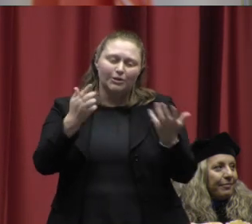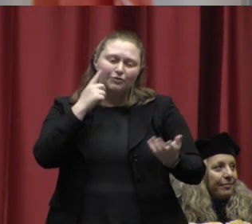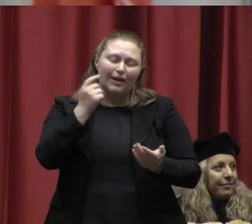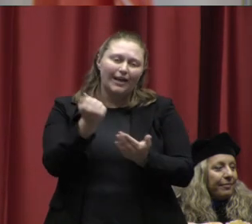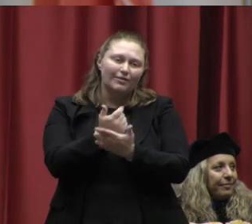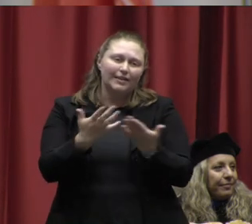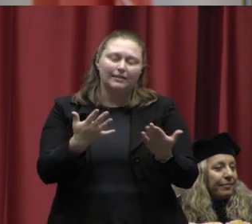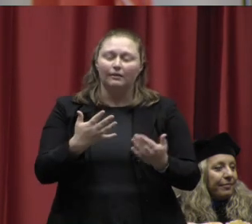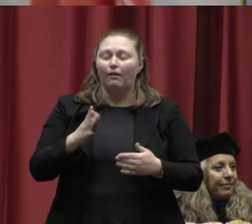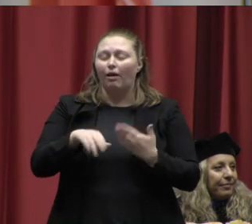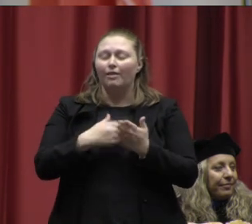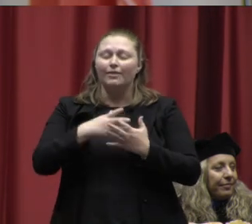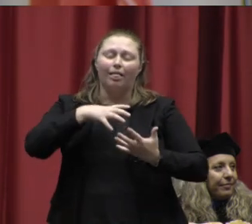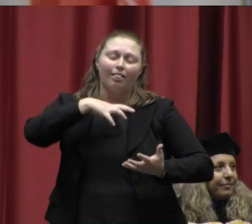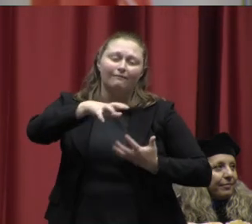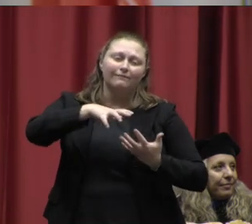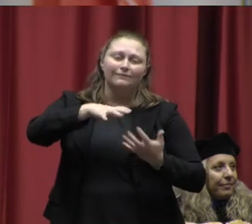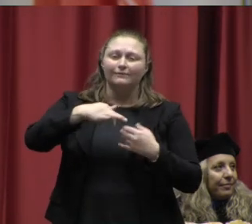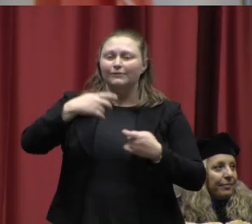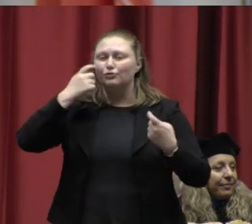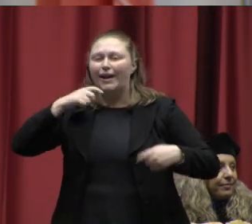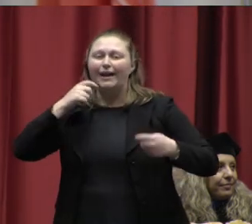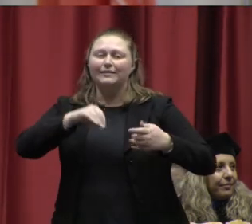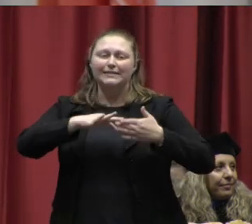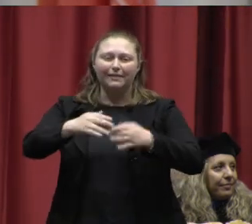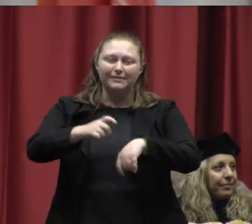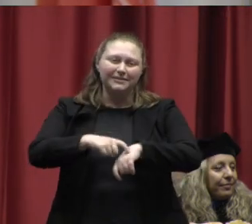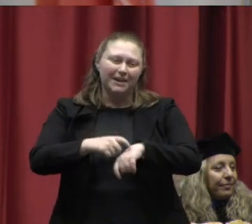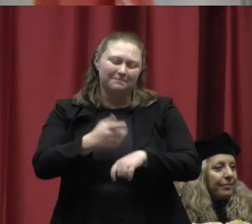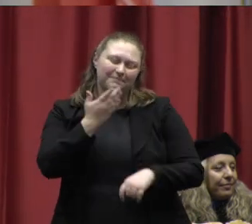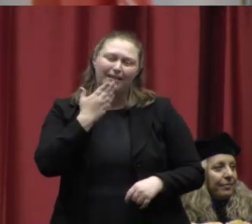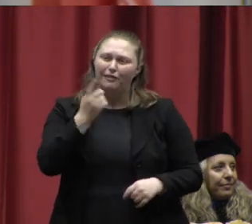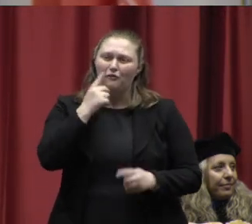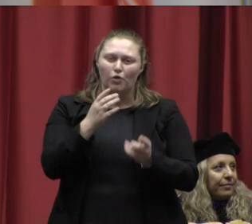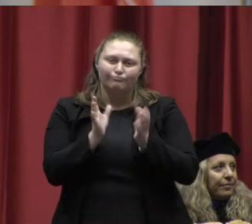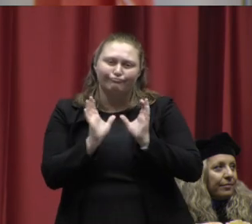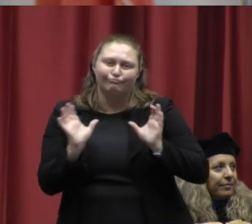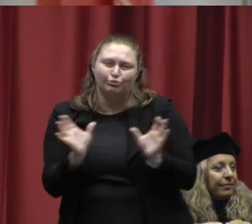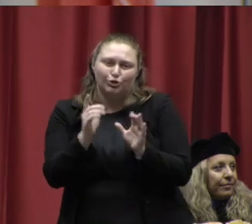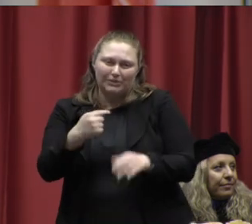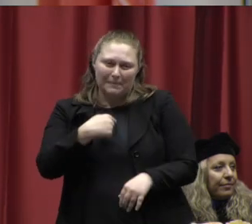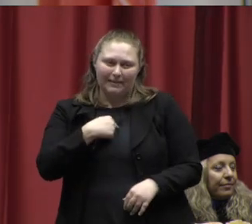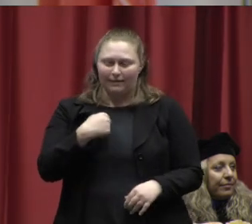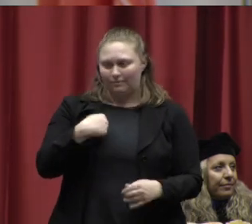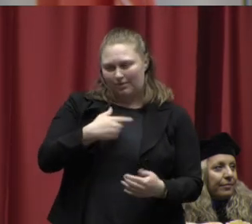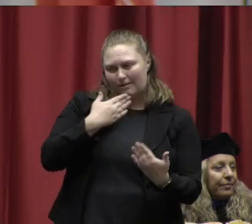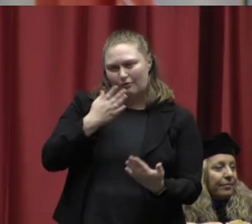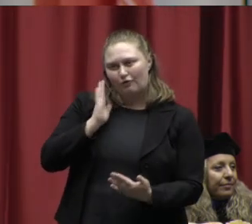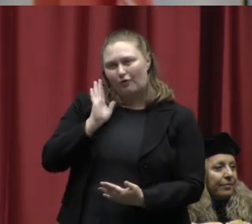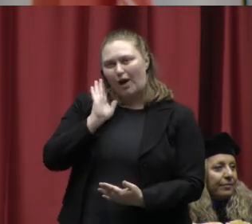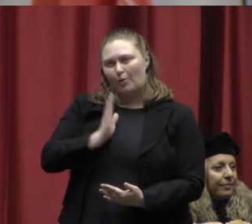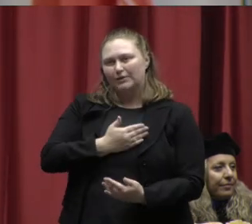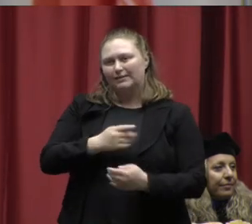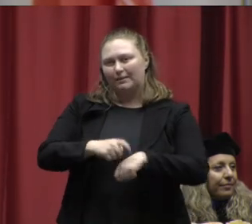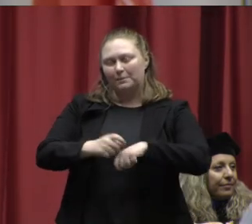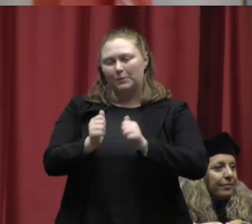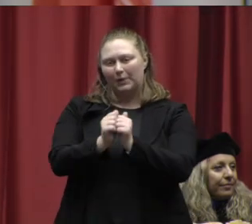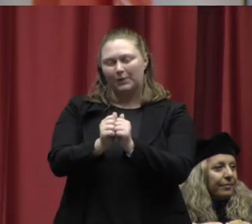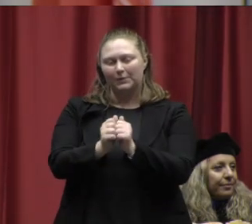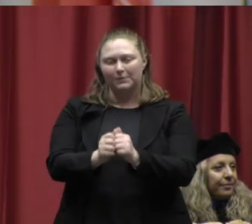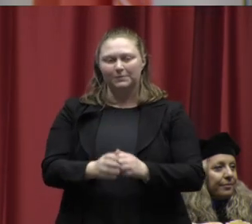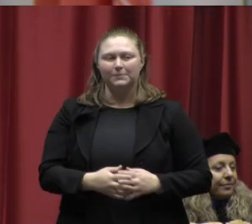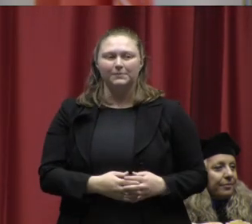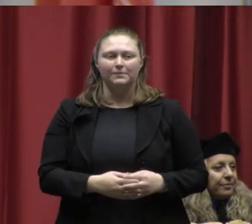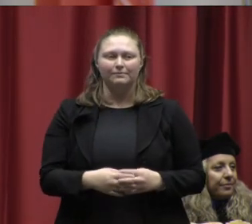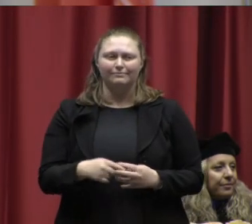laughing, crying, and studying with me. Thank you for pushing me, and I'm thankful for our time together. I recognize my